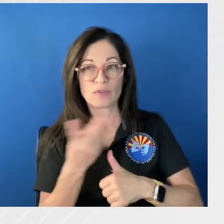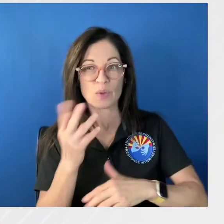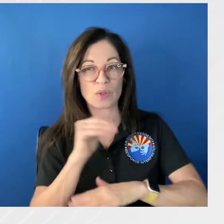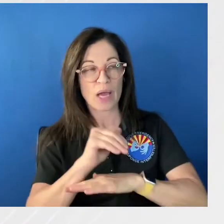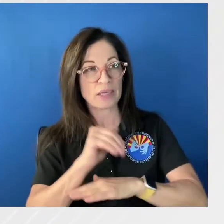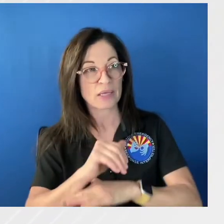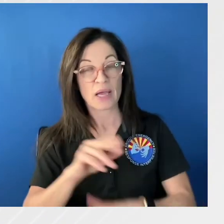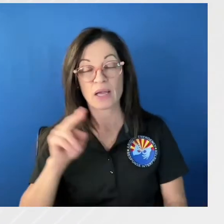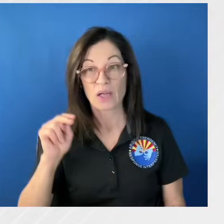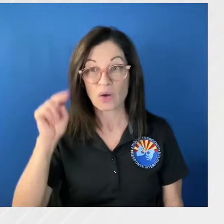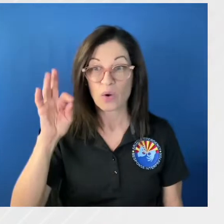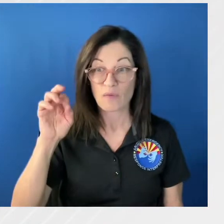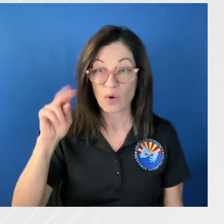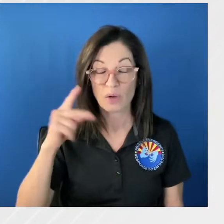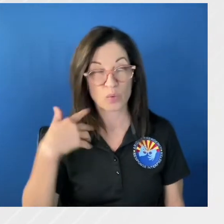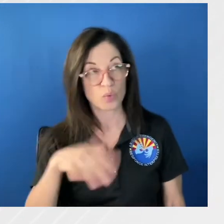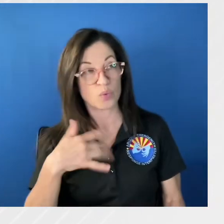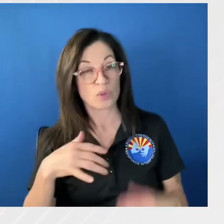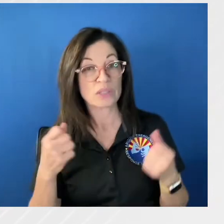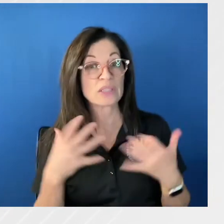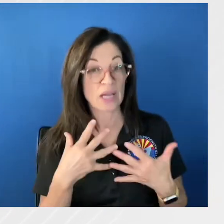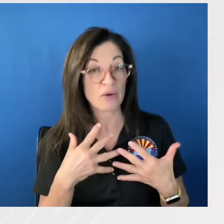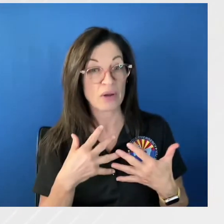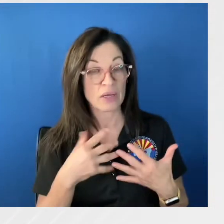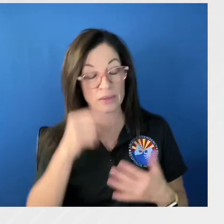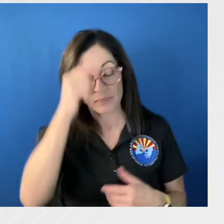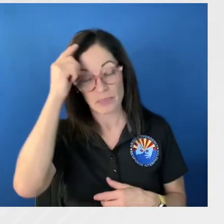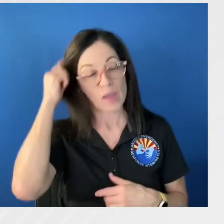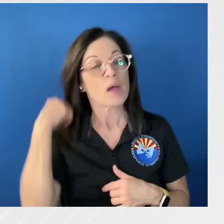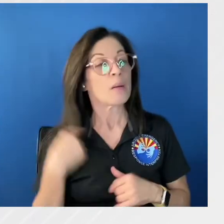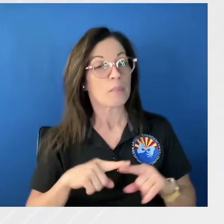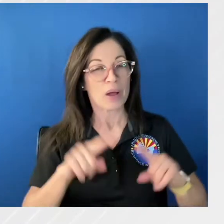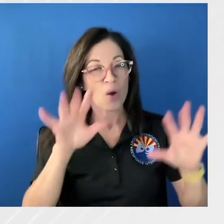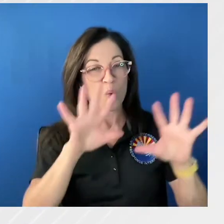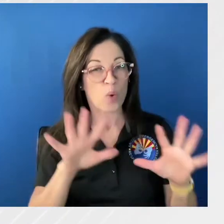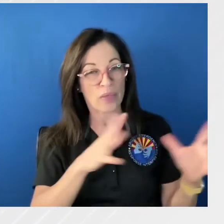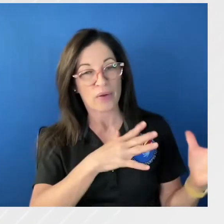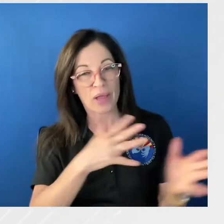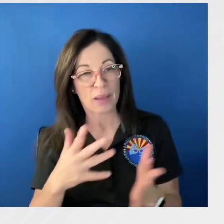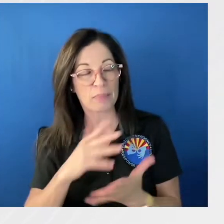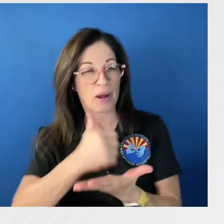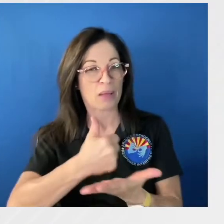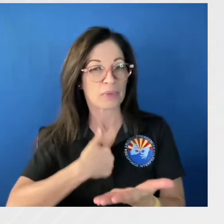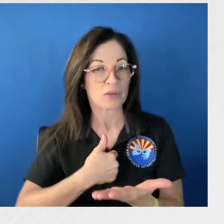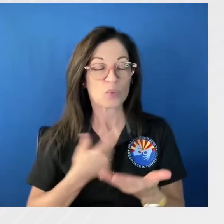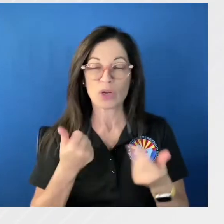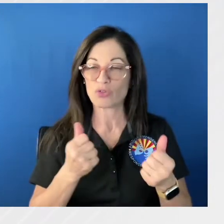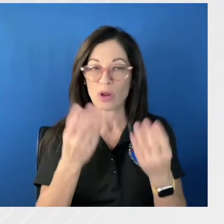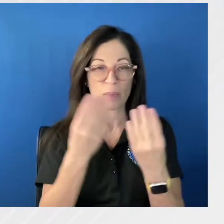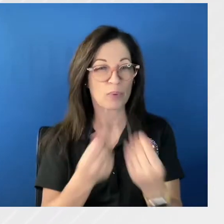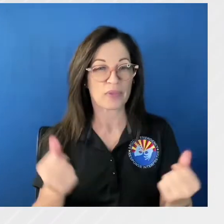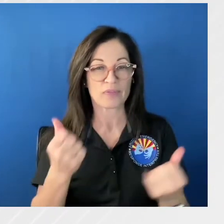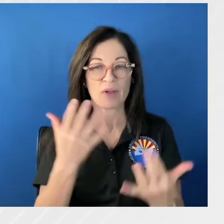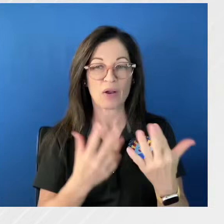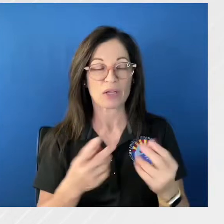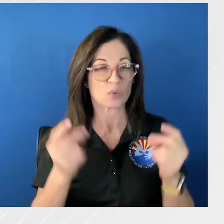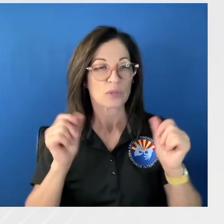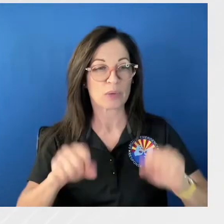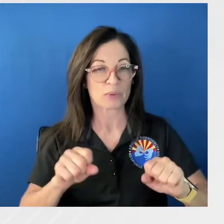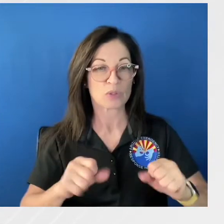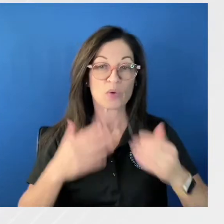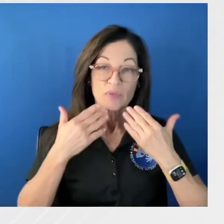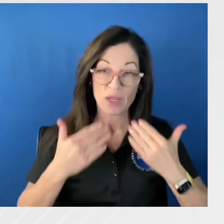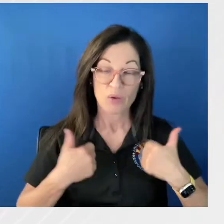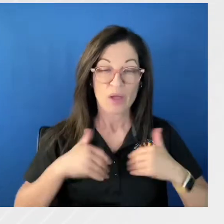be, scary. But weather came in and helped us out, and we're going to try to put this thing out as soon as possible. So thank you and have a great night. I'll be around